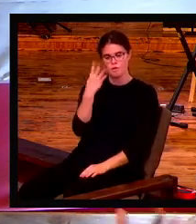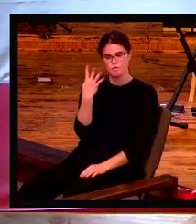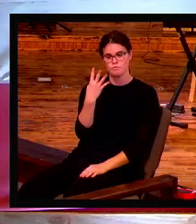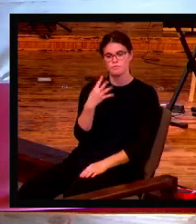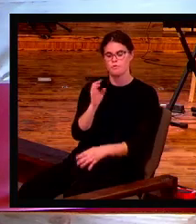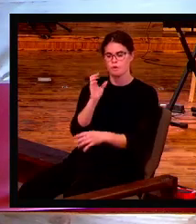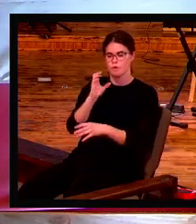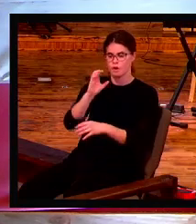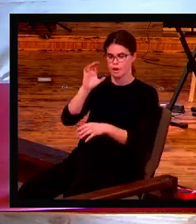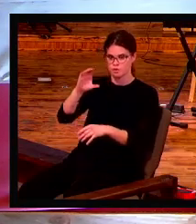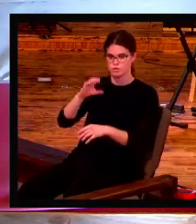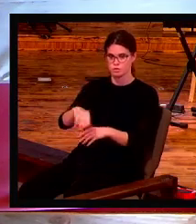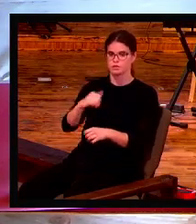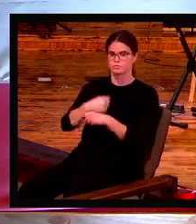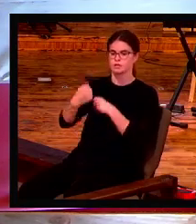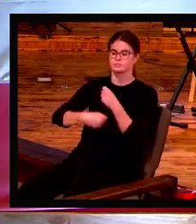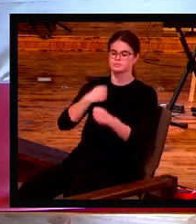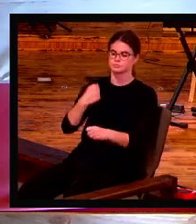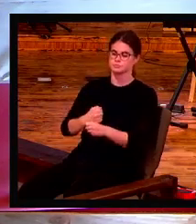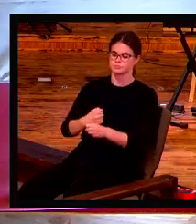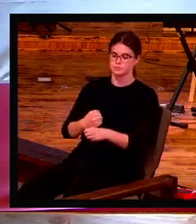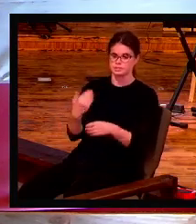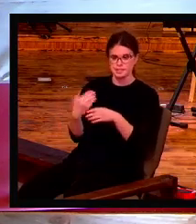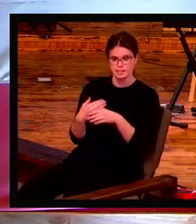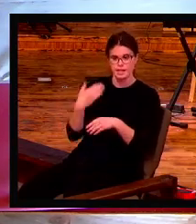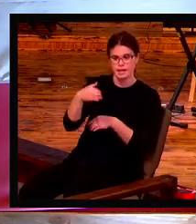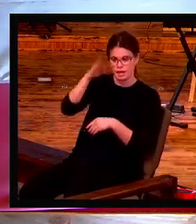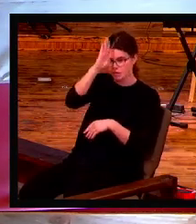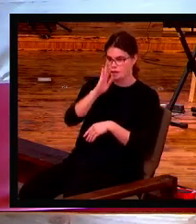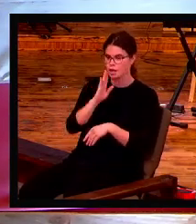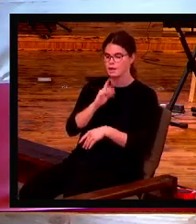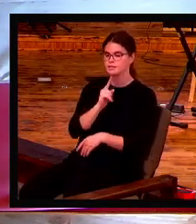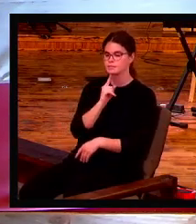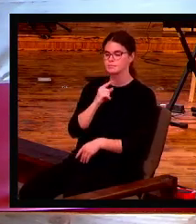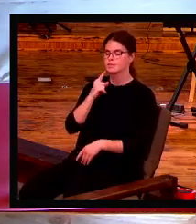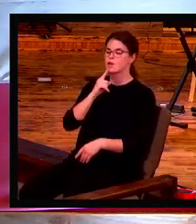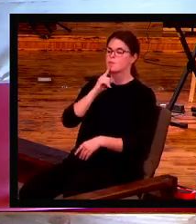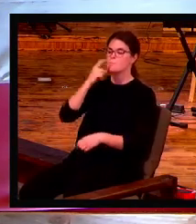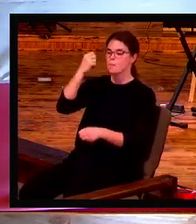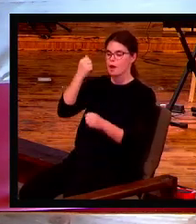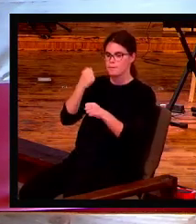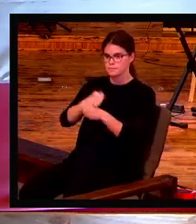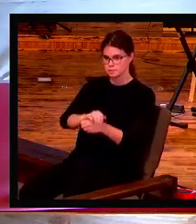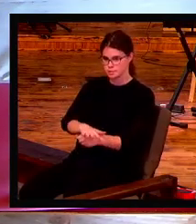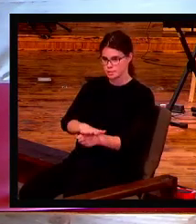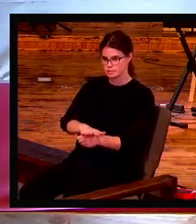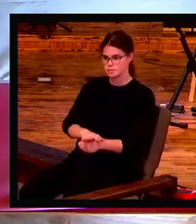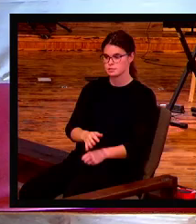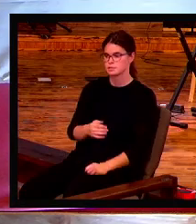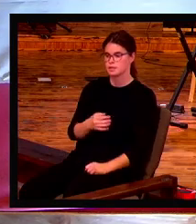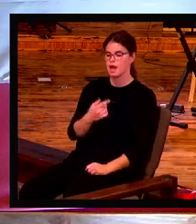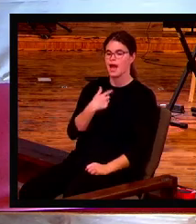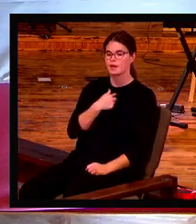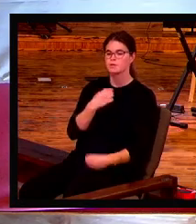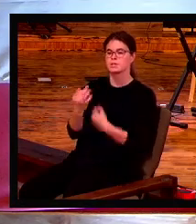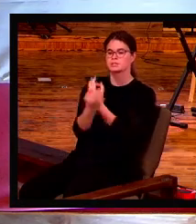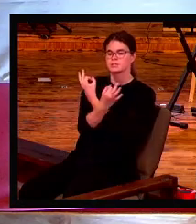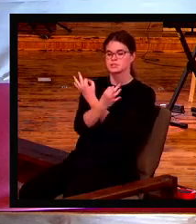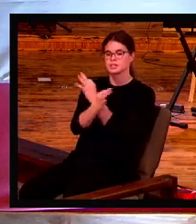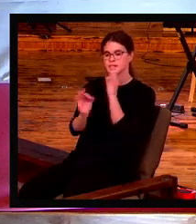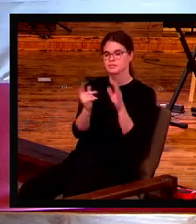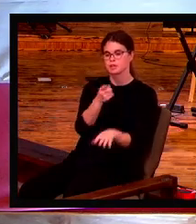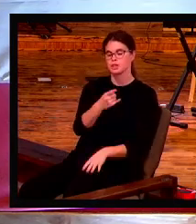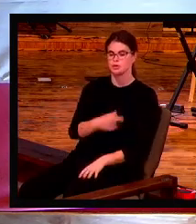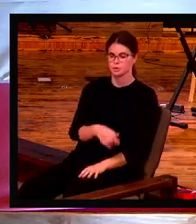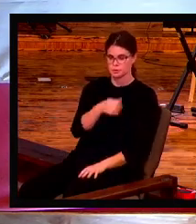And then God makes a promise and says, I'm going to deliver you out of bondage and give you freedom by taking you to the